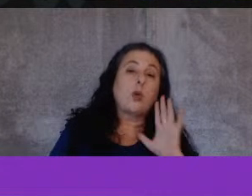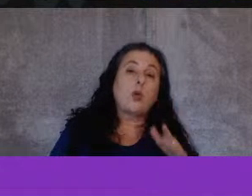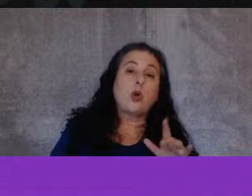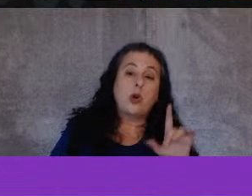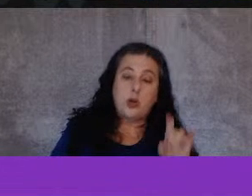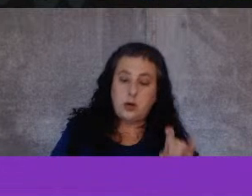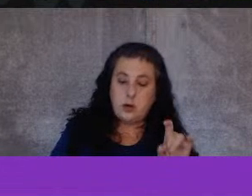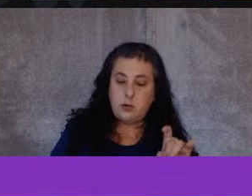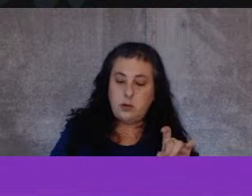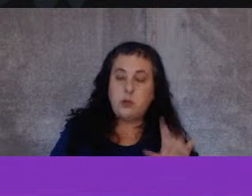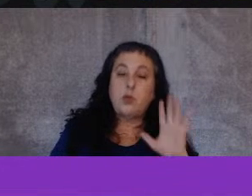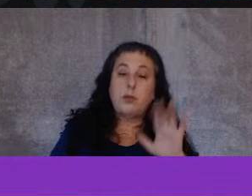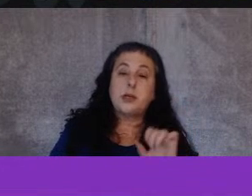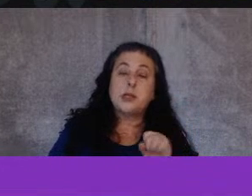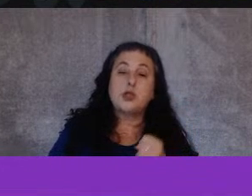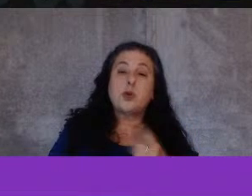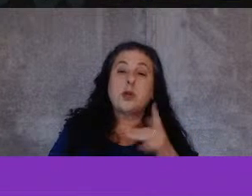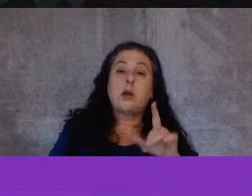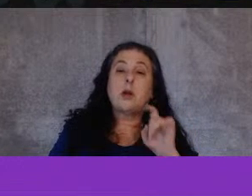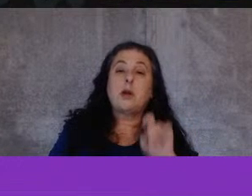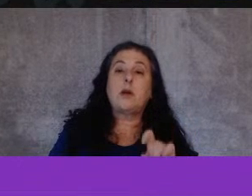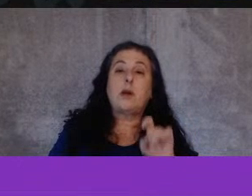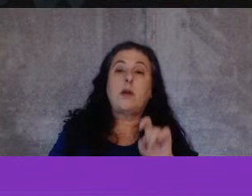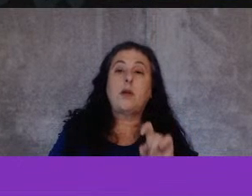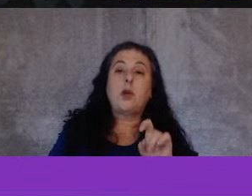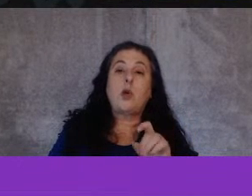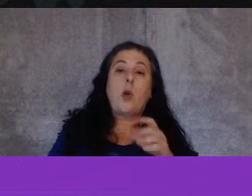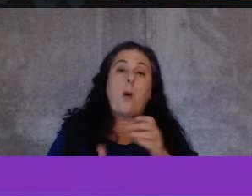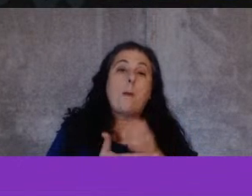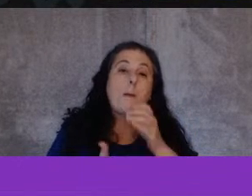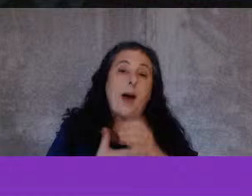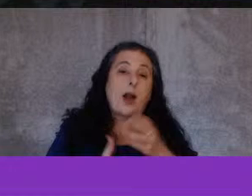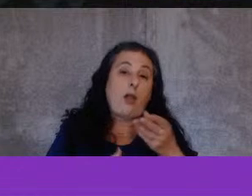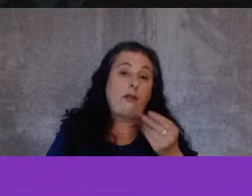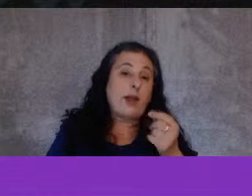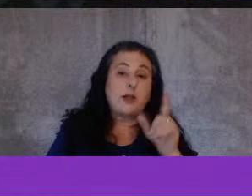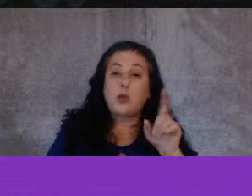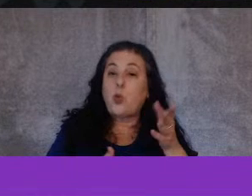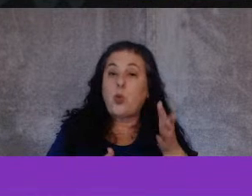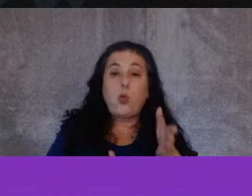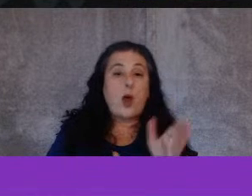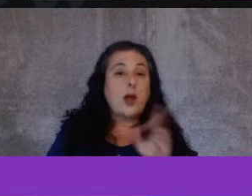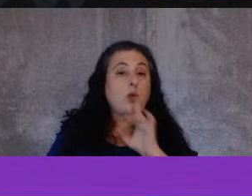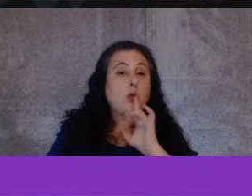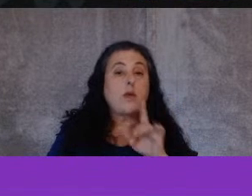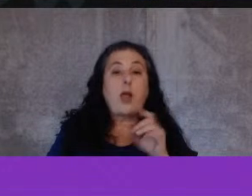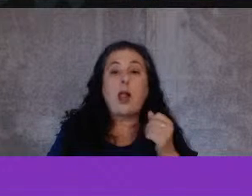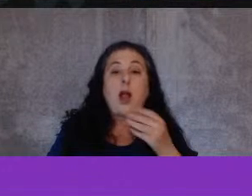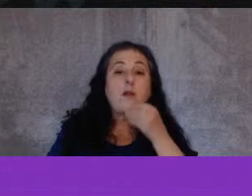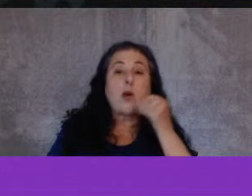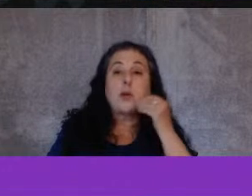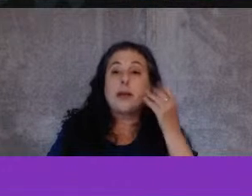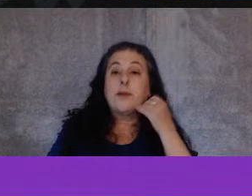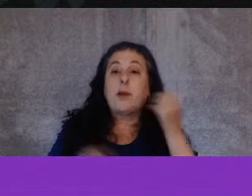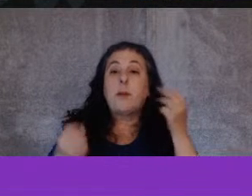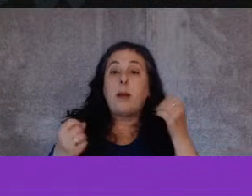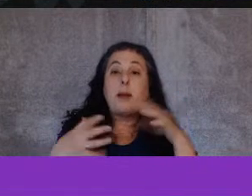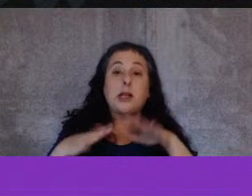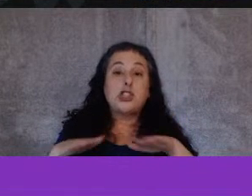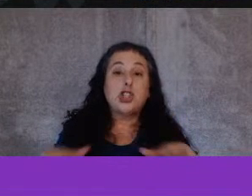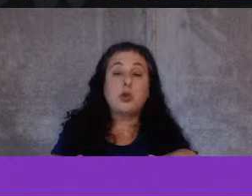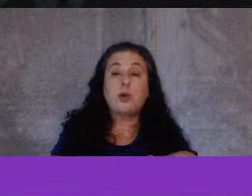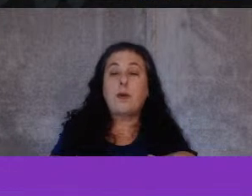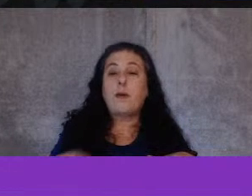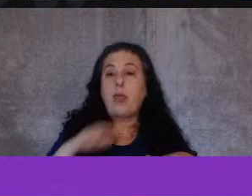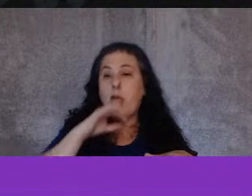have, there were going to be situations where they were going to have to bottle feed. That's just the way it was. In a lot of households, if there were many children,